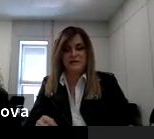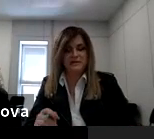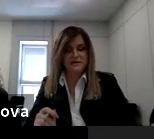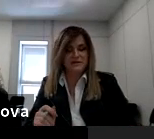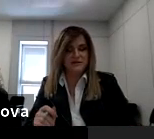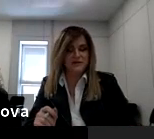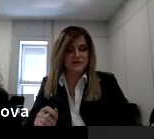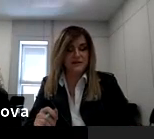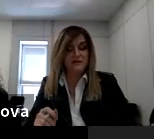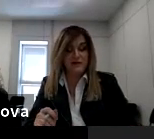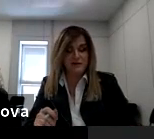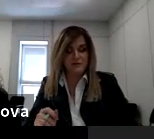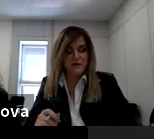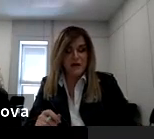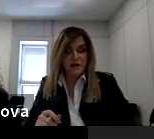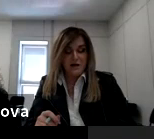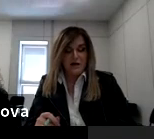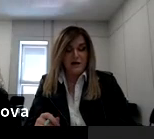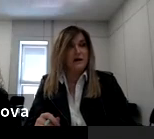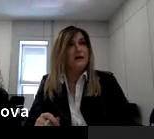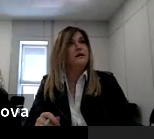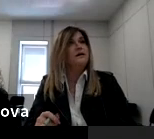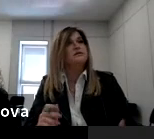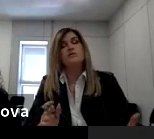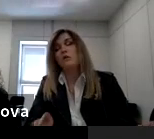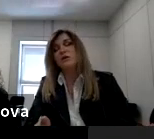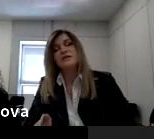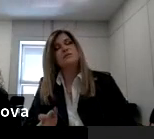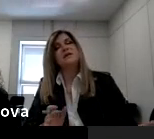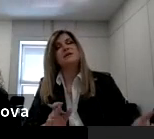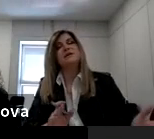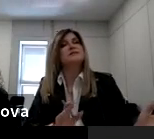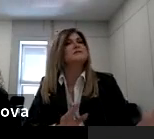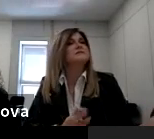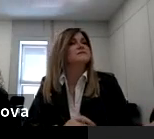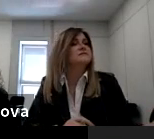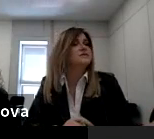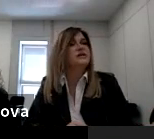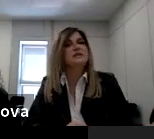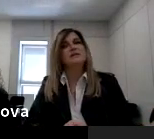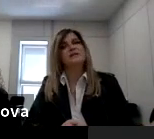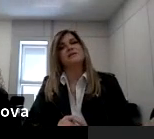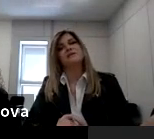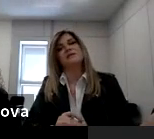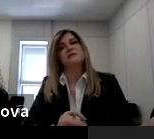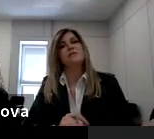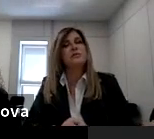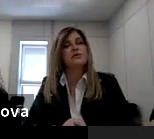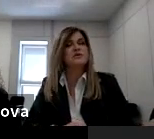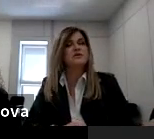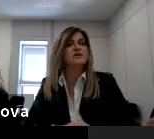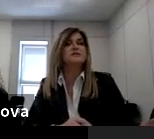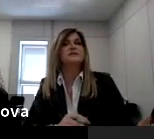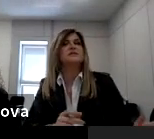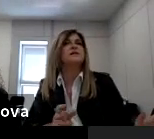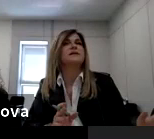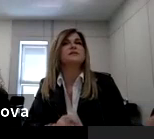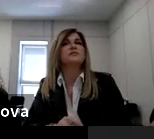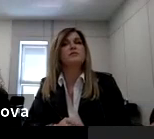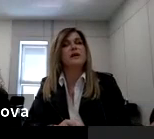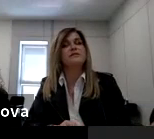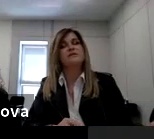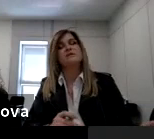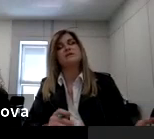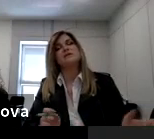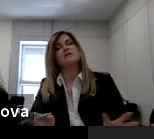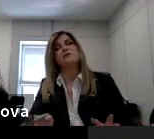people that live there. Of course, we treat the small projects like